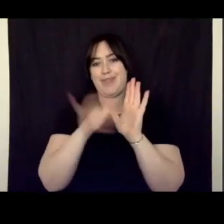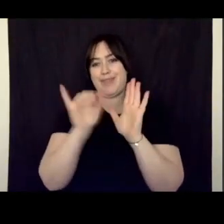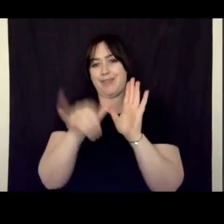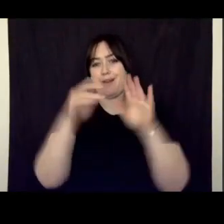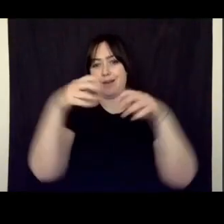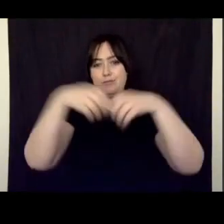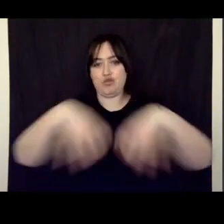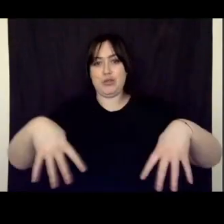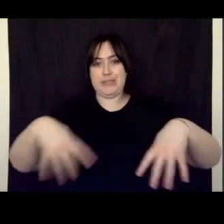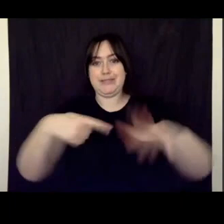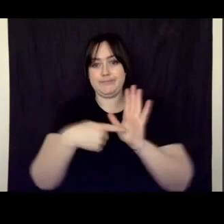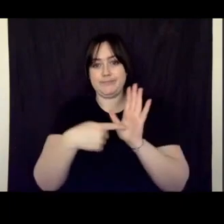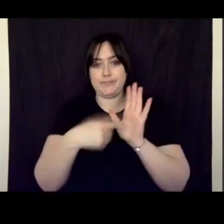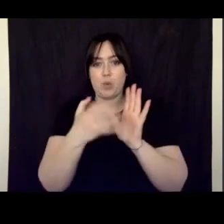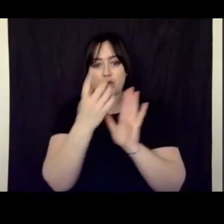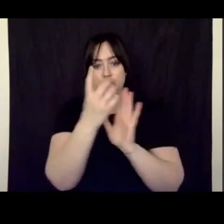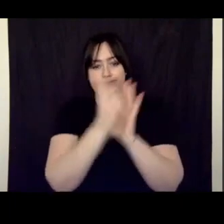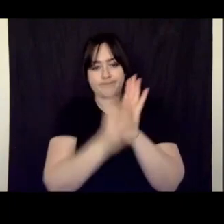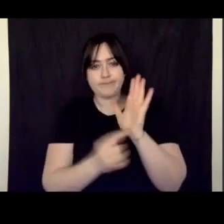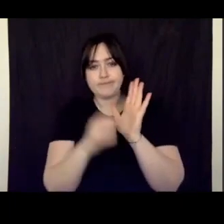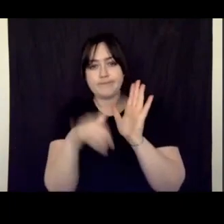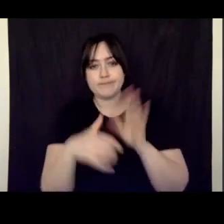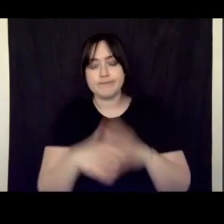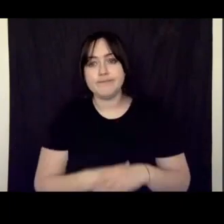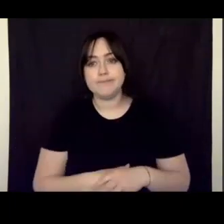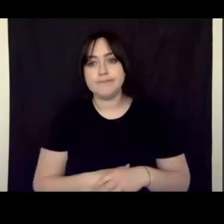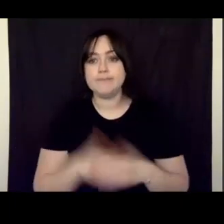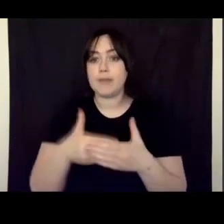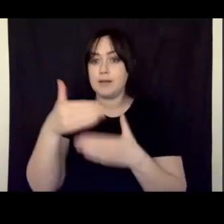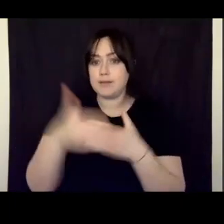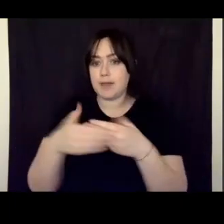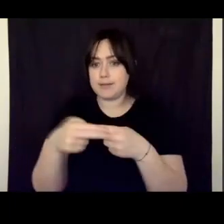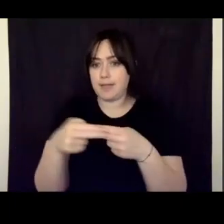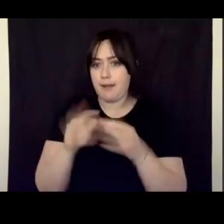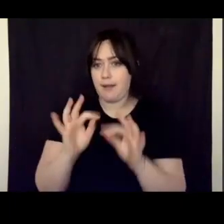Thank you, Dan. I think the next slide introduces our next activity.